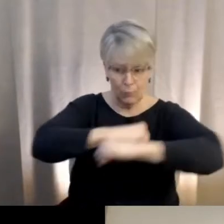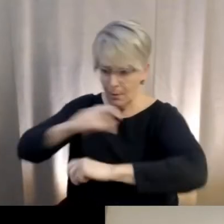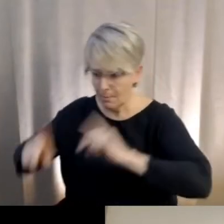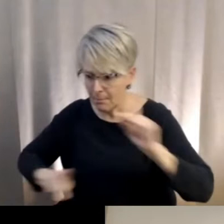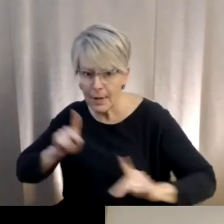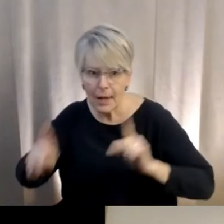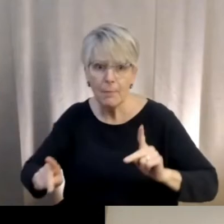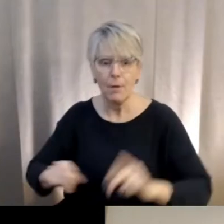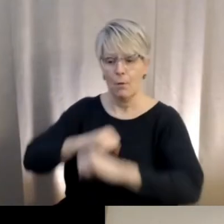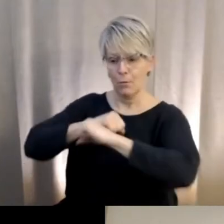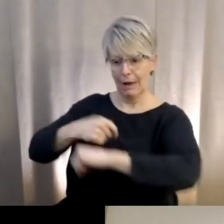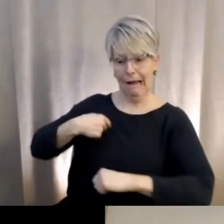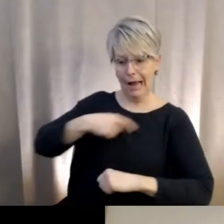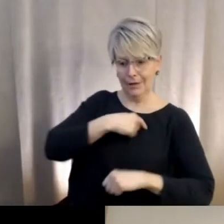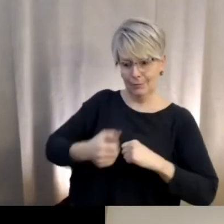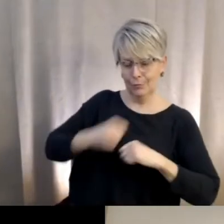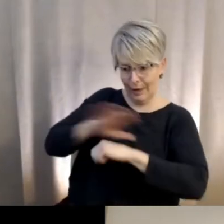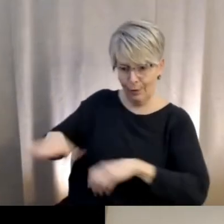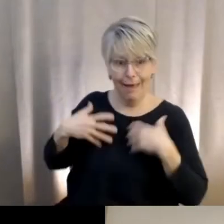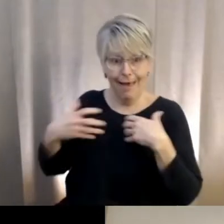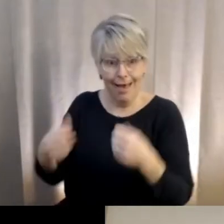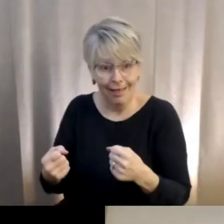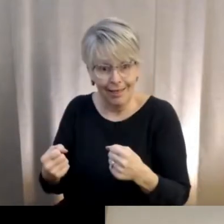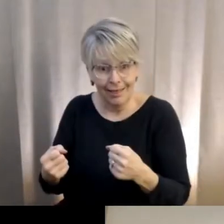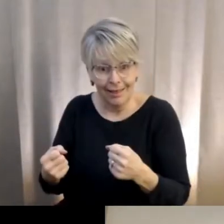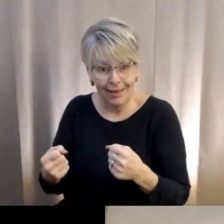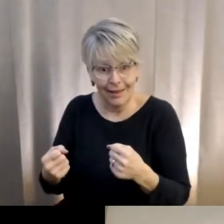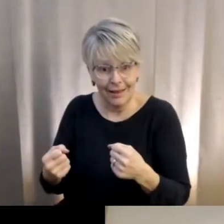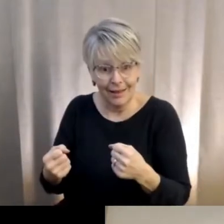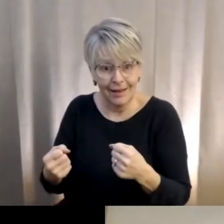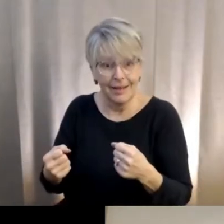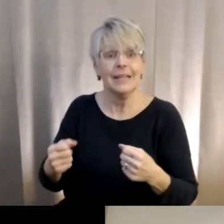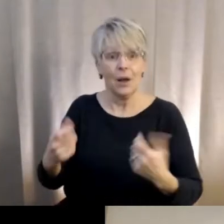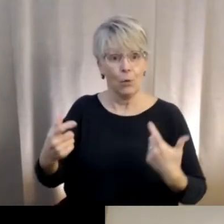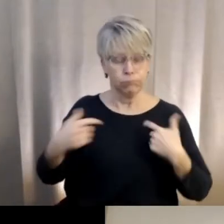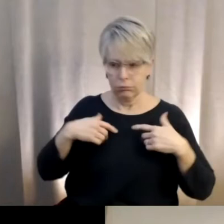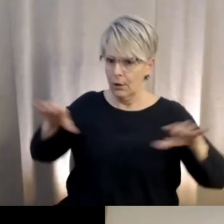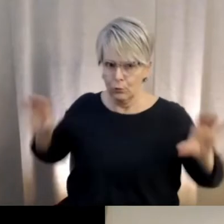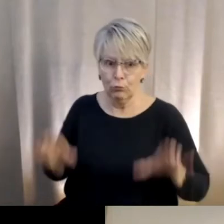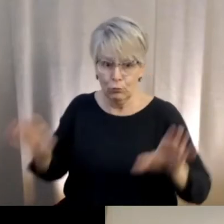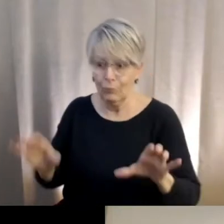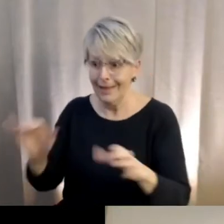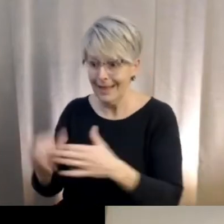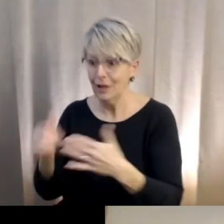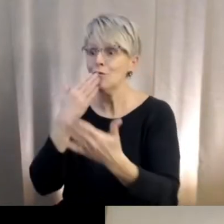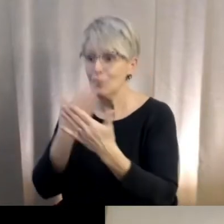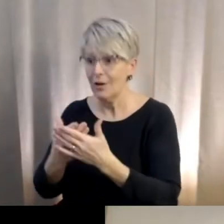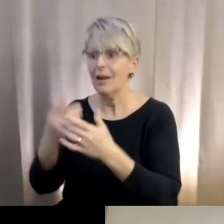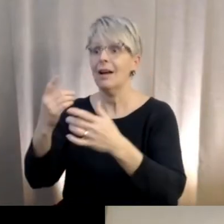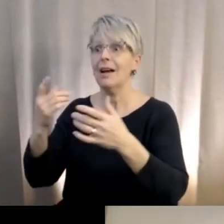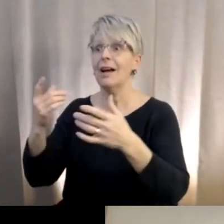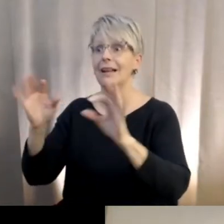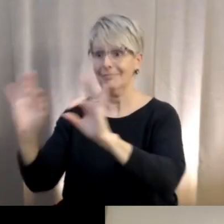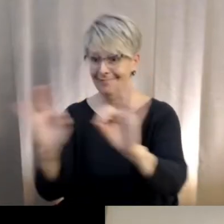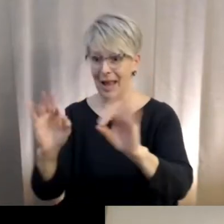us in relation to their health. And while we get to do a lot of good, it is sprinkled